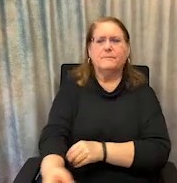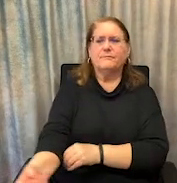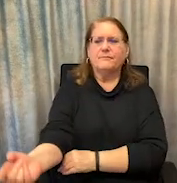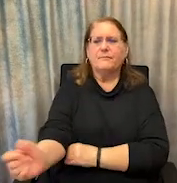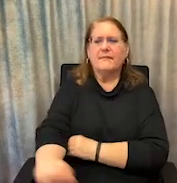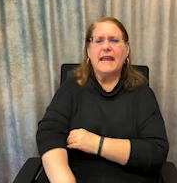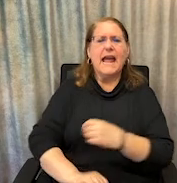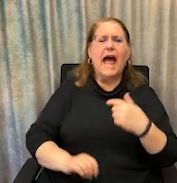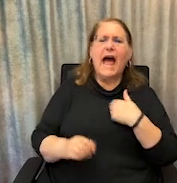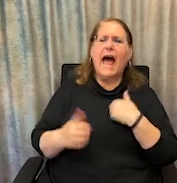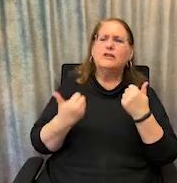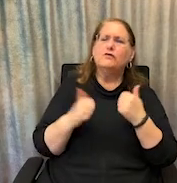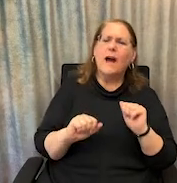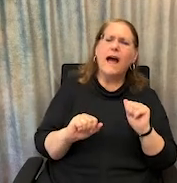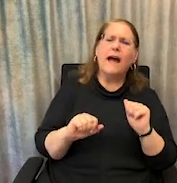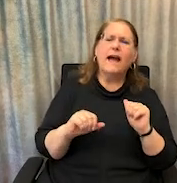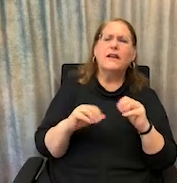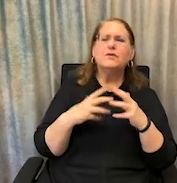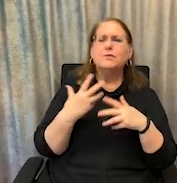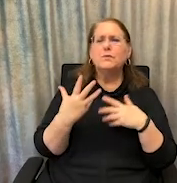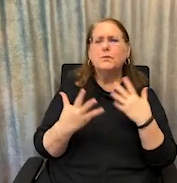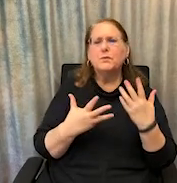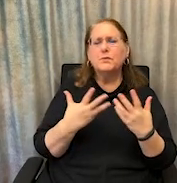my last shoot day, and I tried